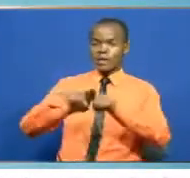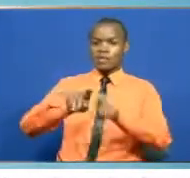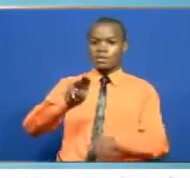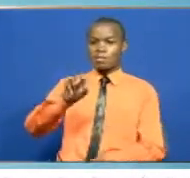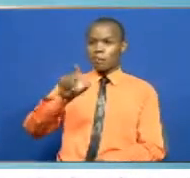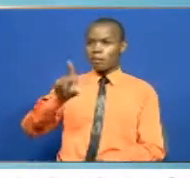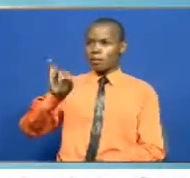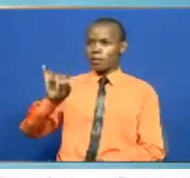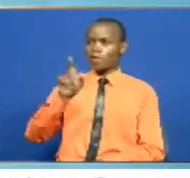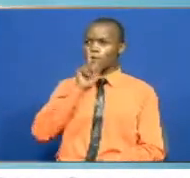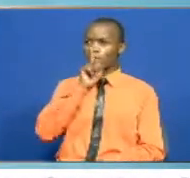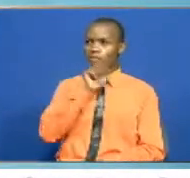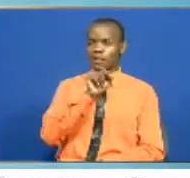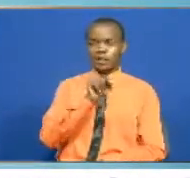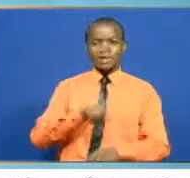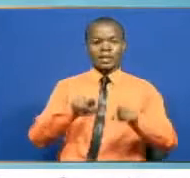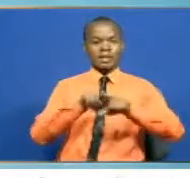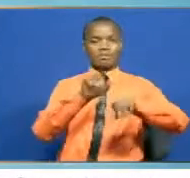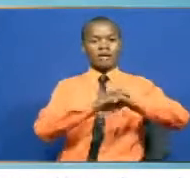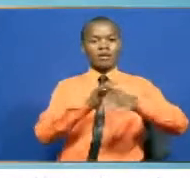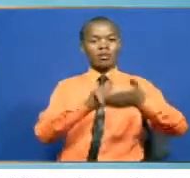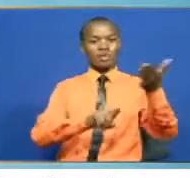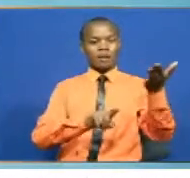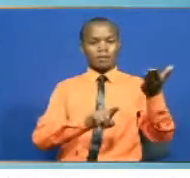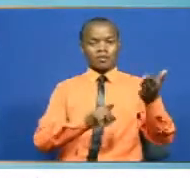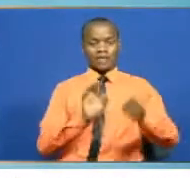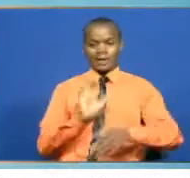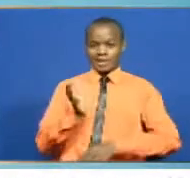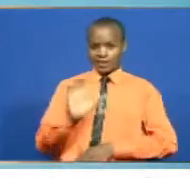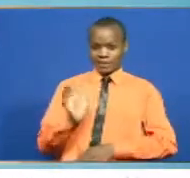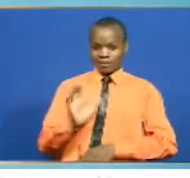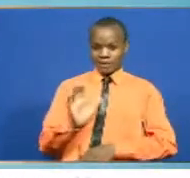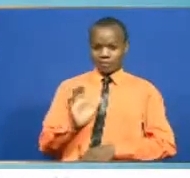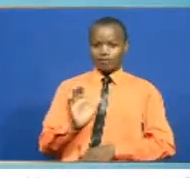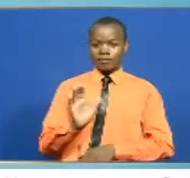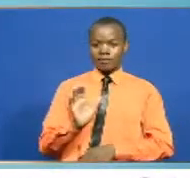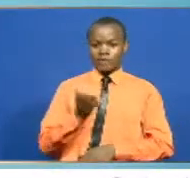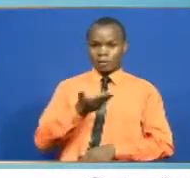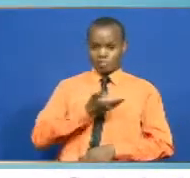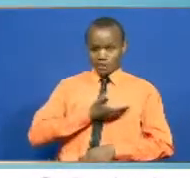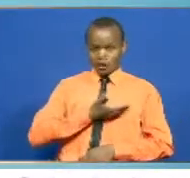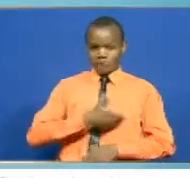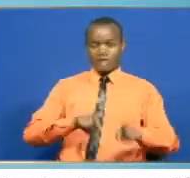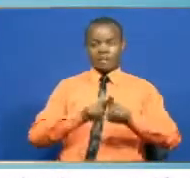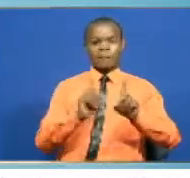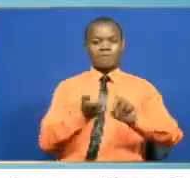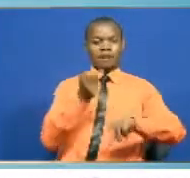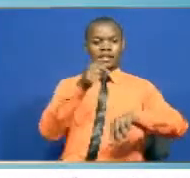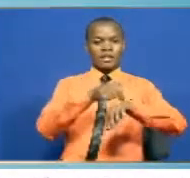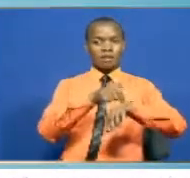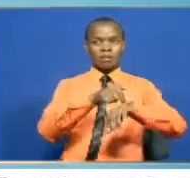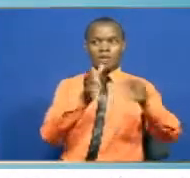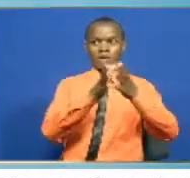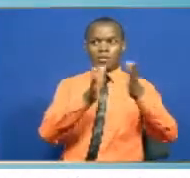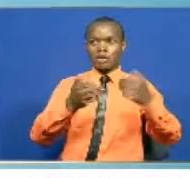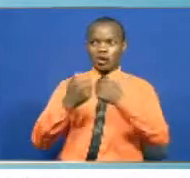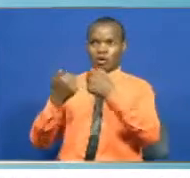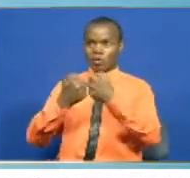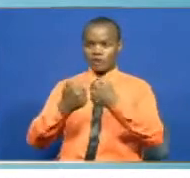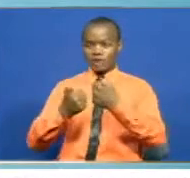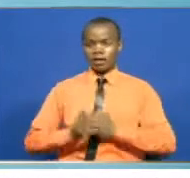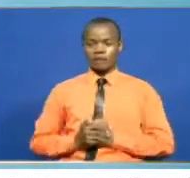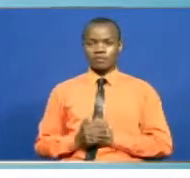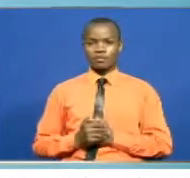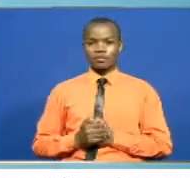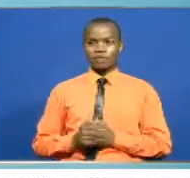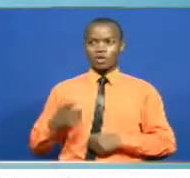to come back with the silver medal, and which was the first time, you know, in a major competition that we got that far. So we are